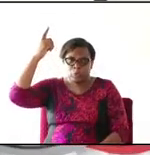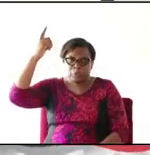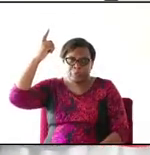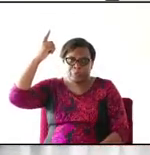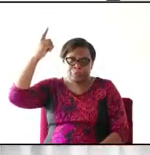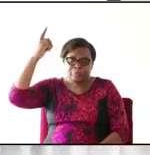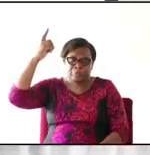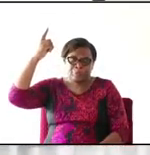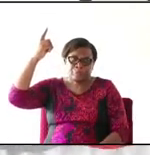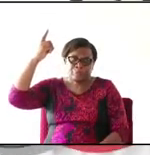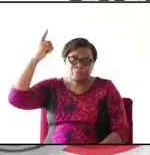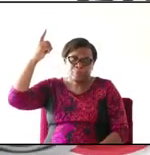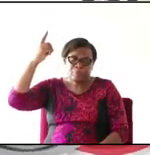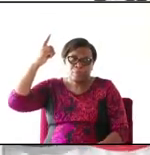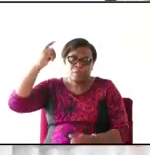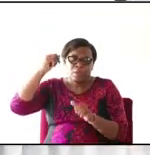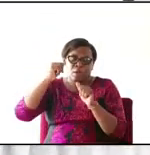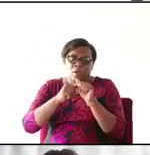I'm giving everything to you,